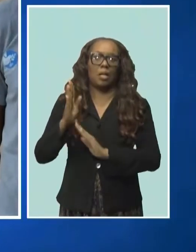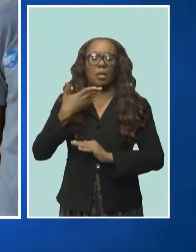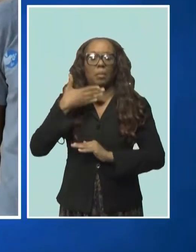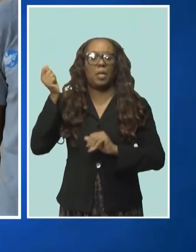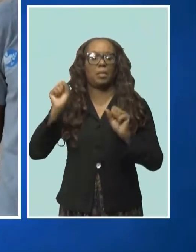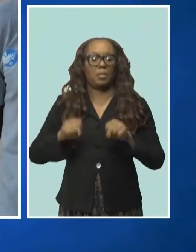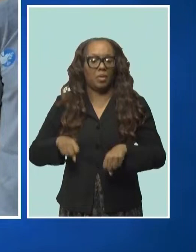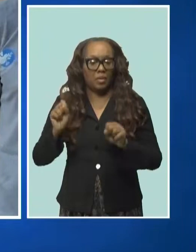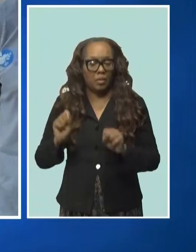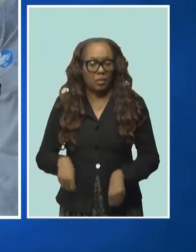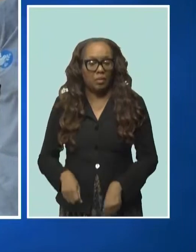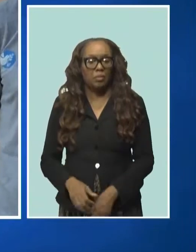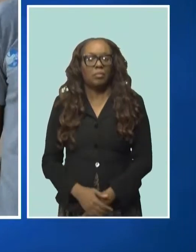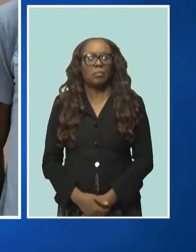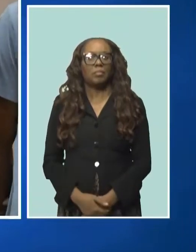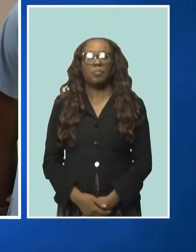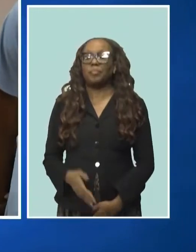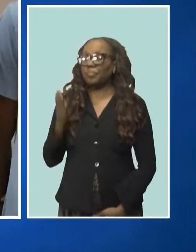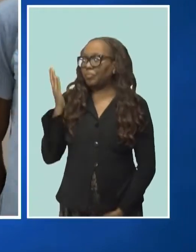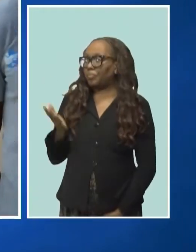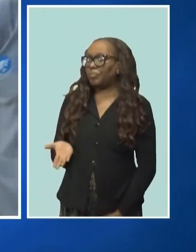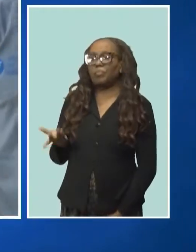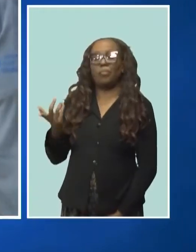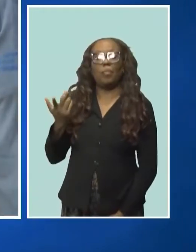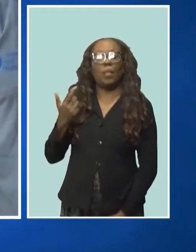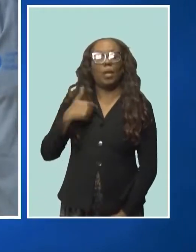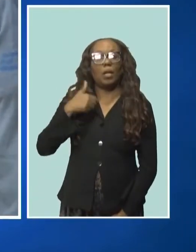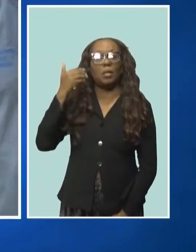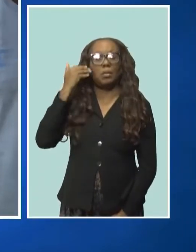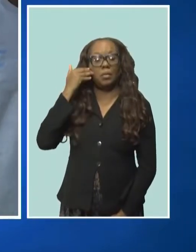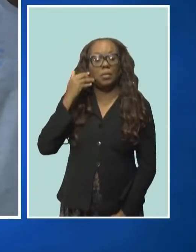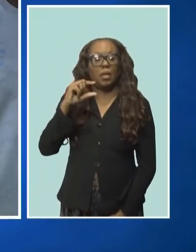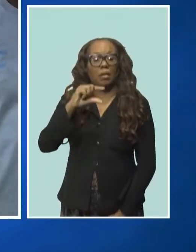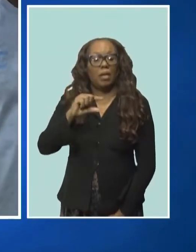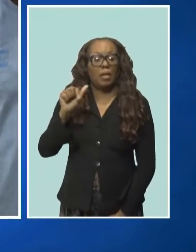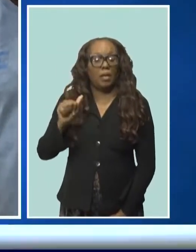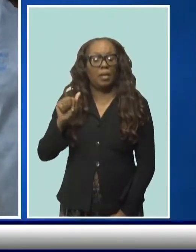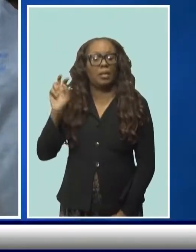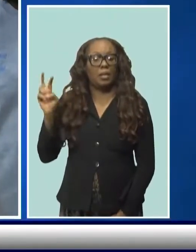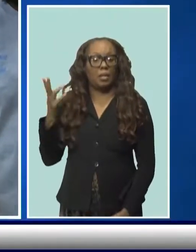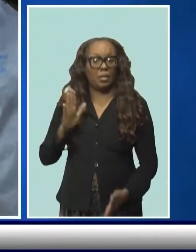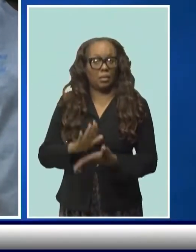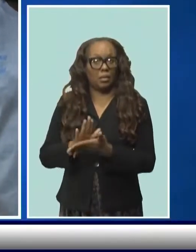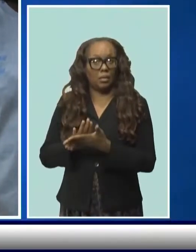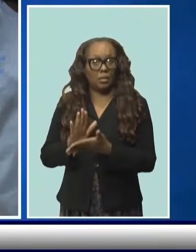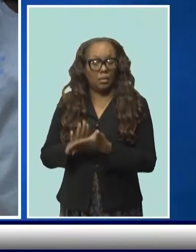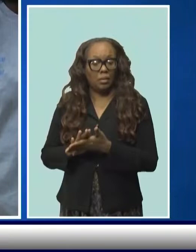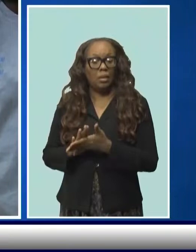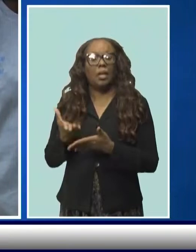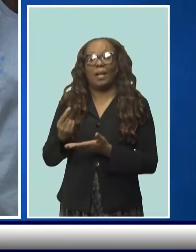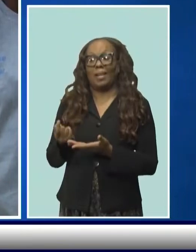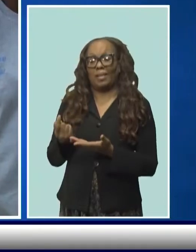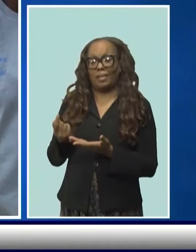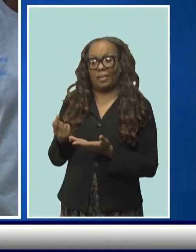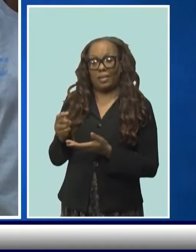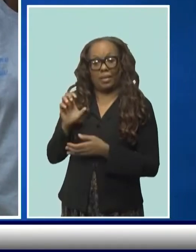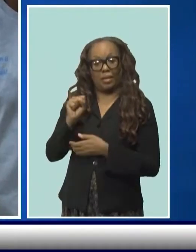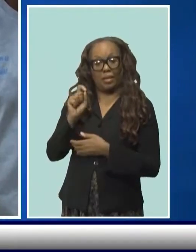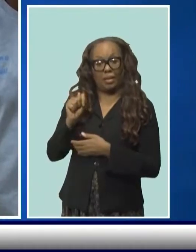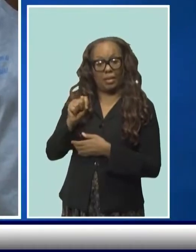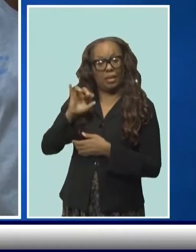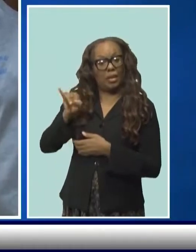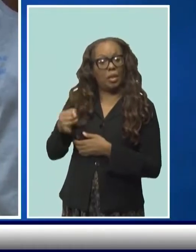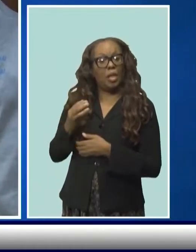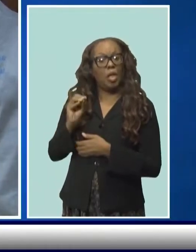of late, coming out of the Grantley Adams Memorial School and coming out of this part of the world has been